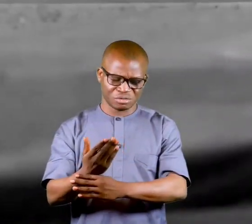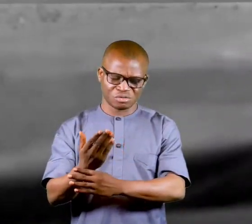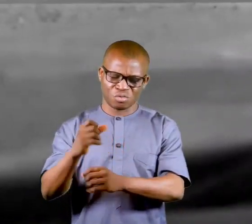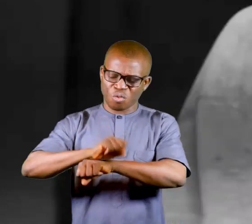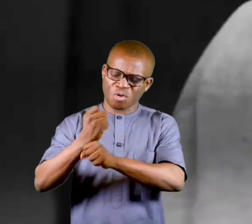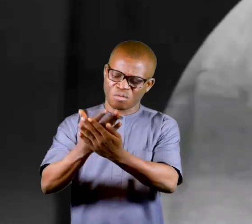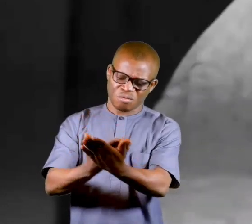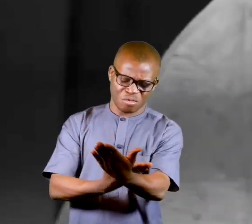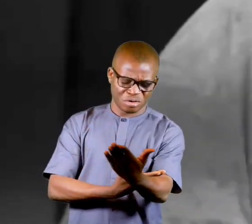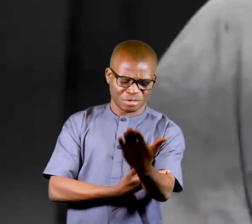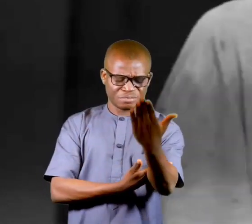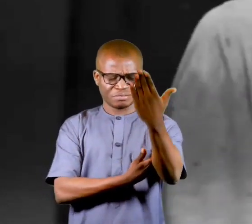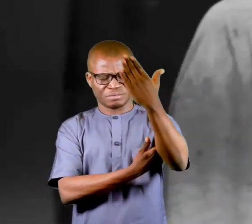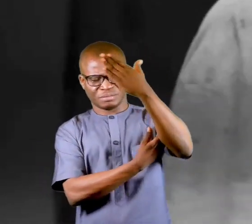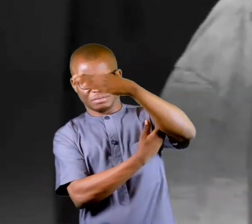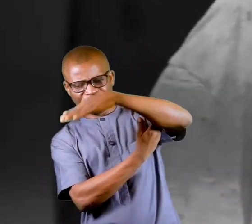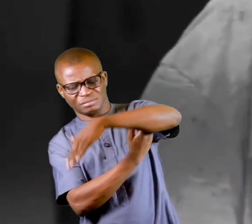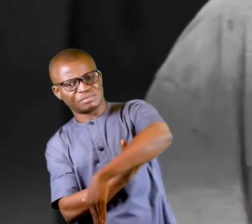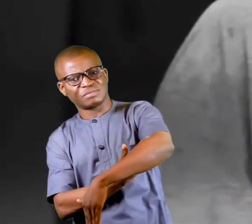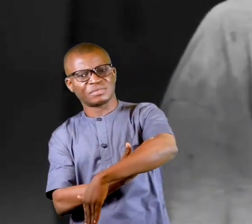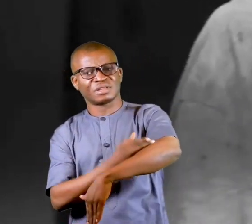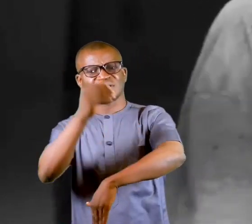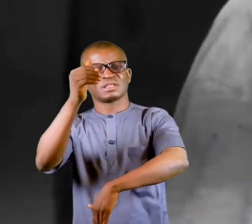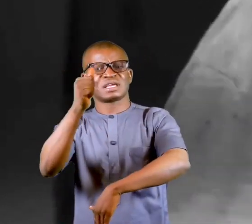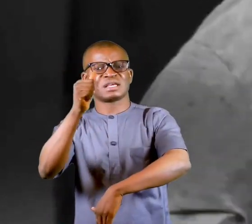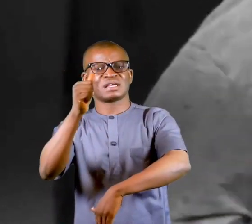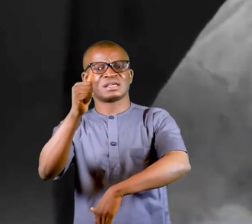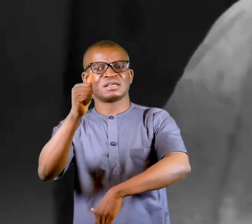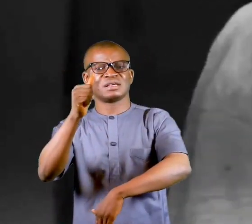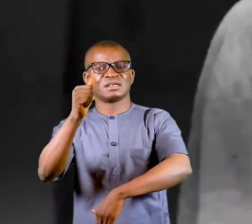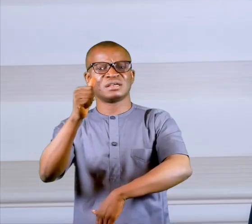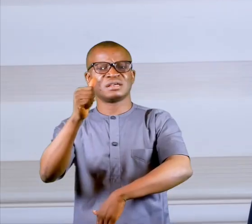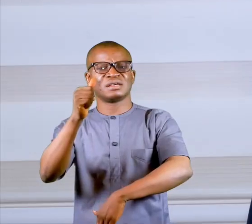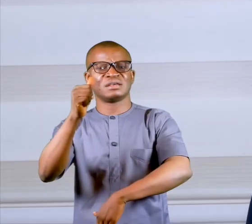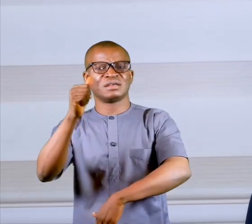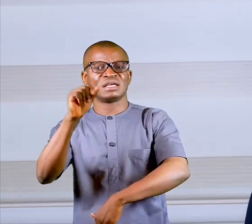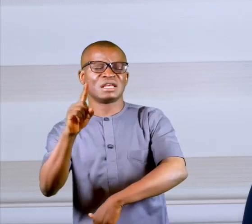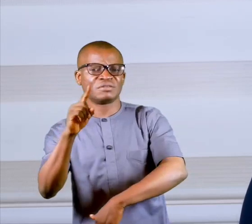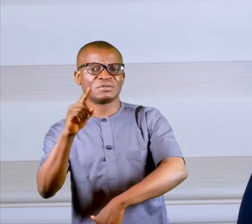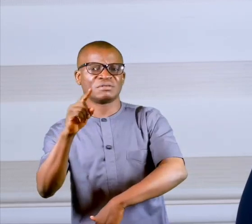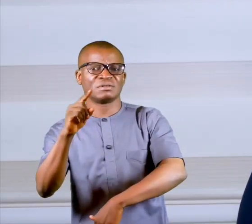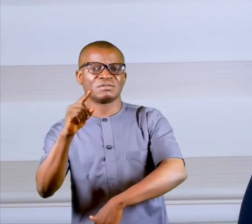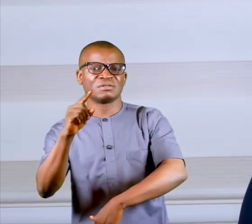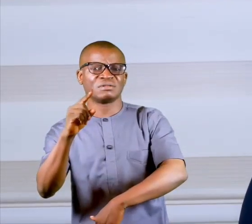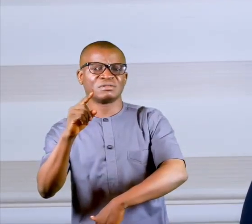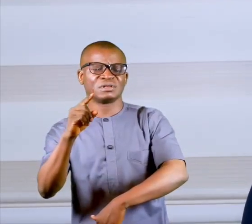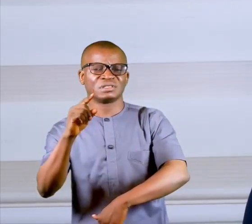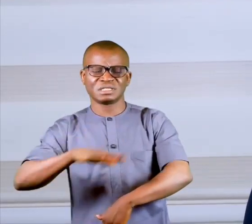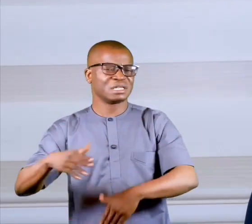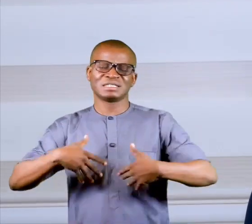a.m. That child will definitely be tired. And when the child doesn't wake up early enough, the master